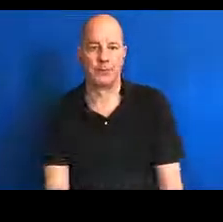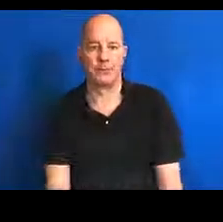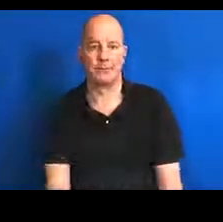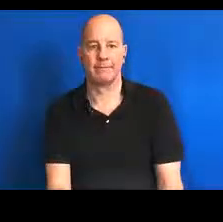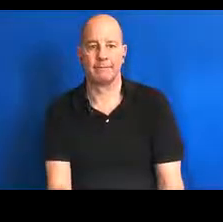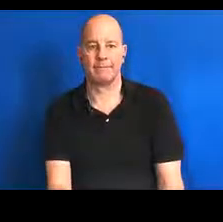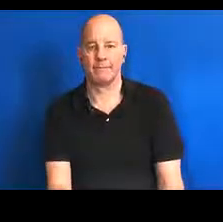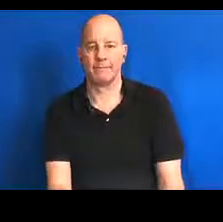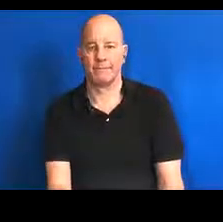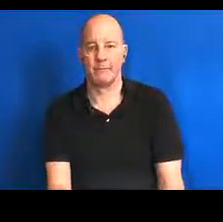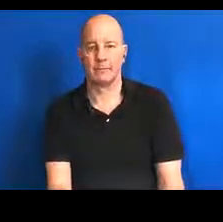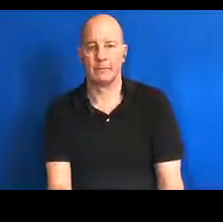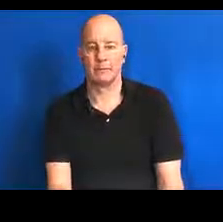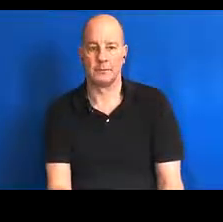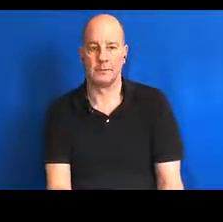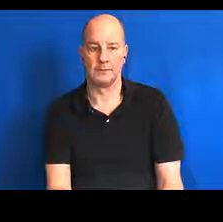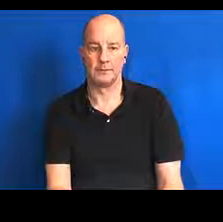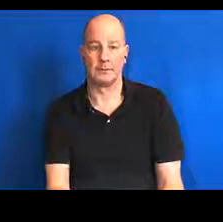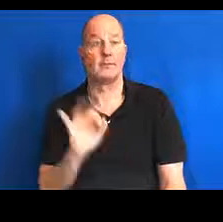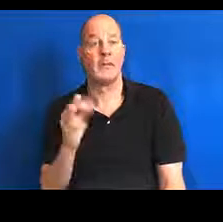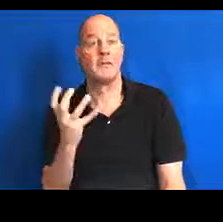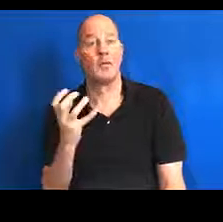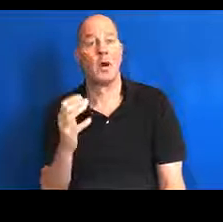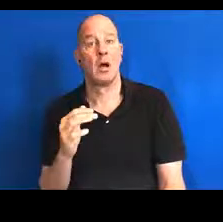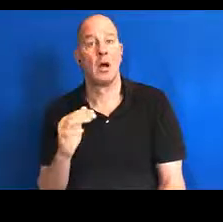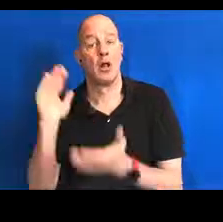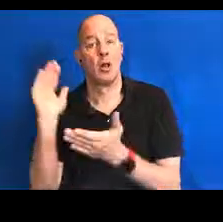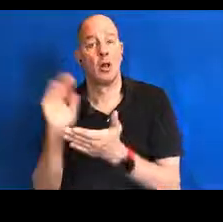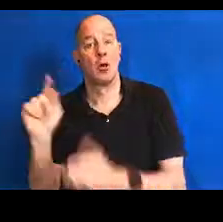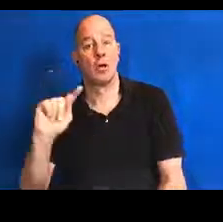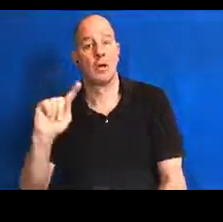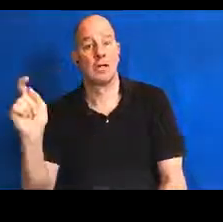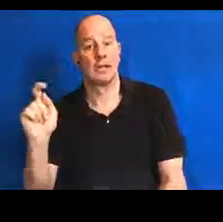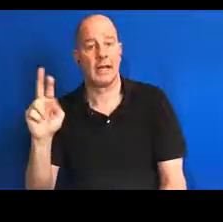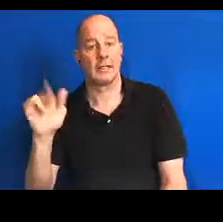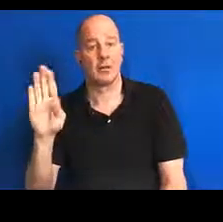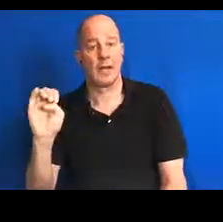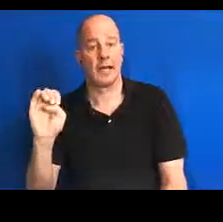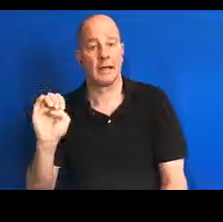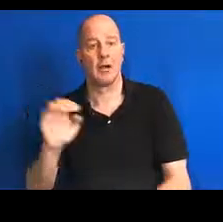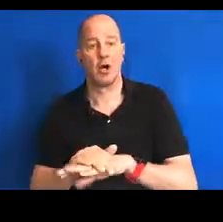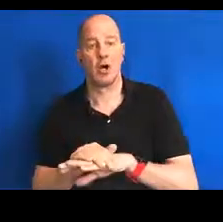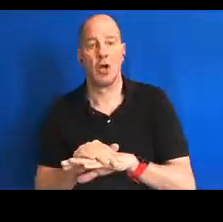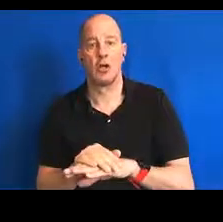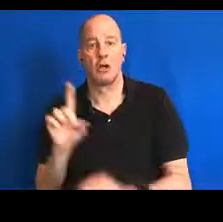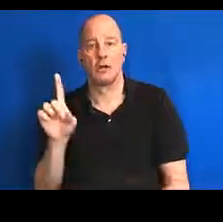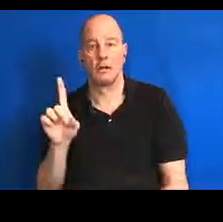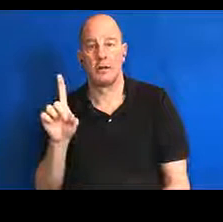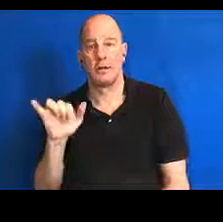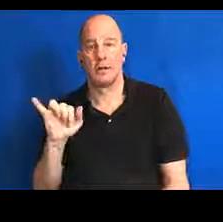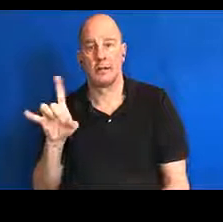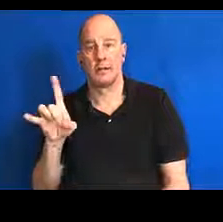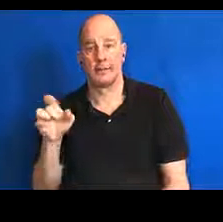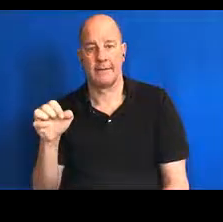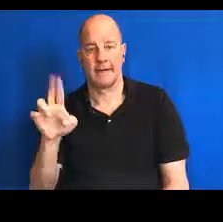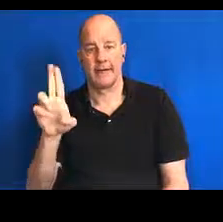And then if you want lower tax rates on those individual or on those dividends, we already